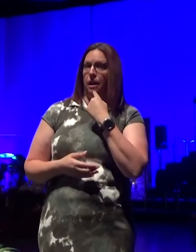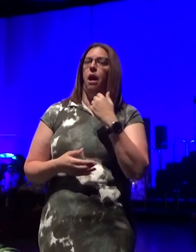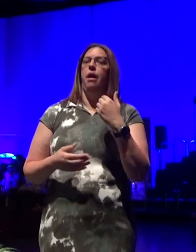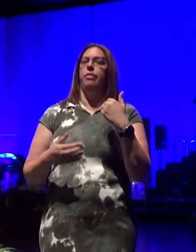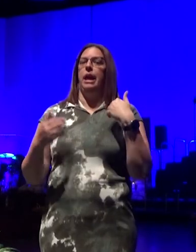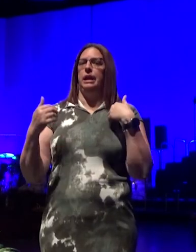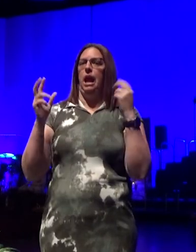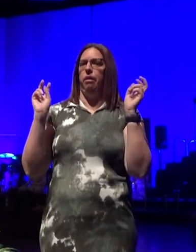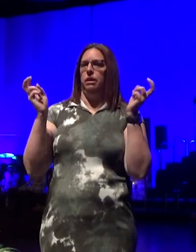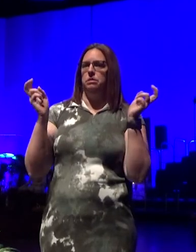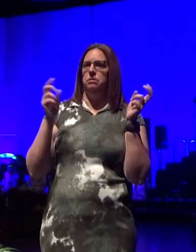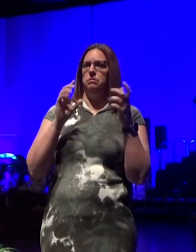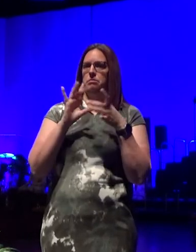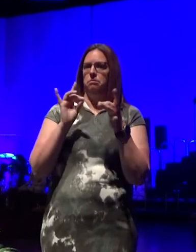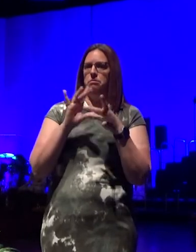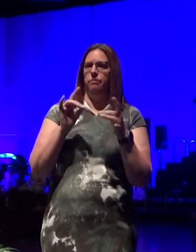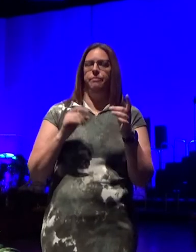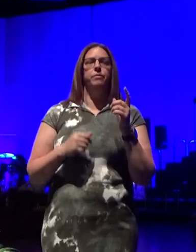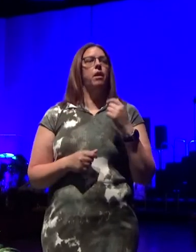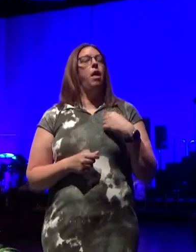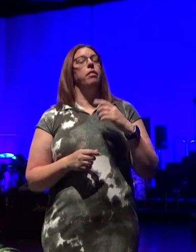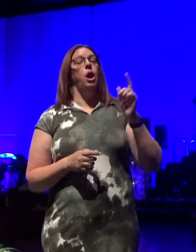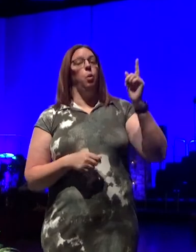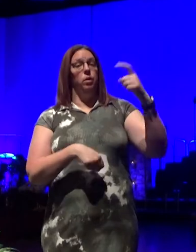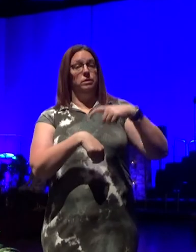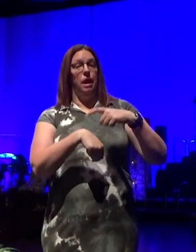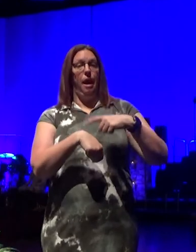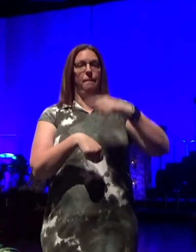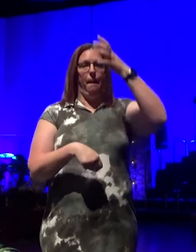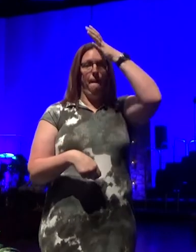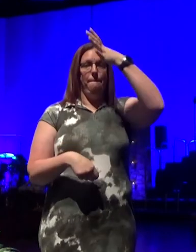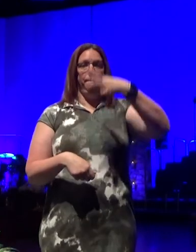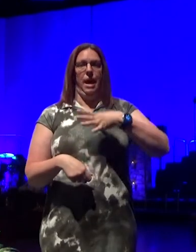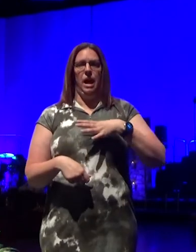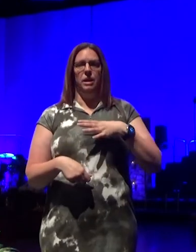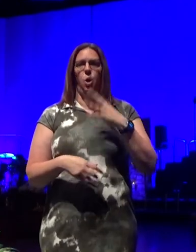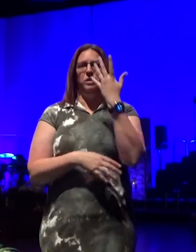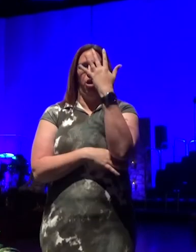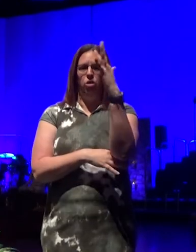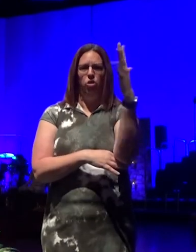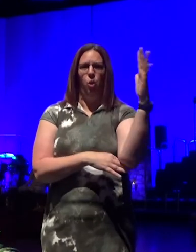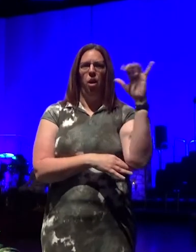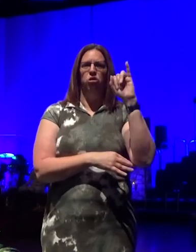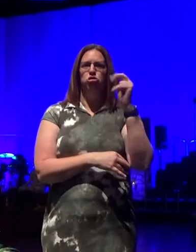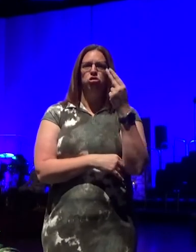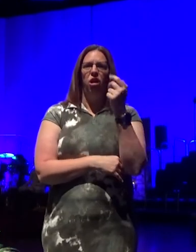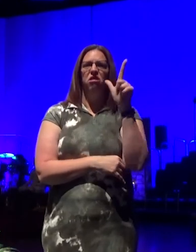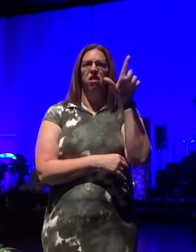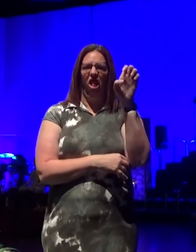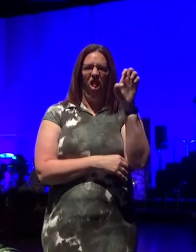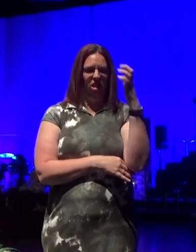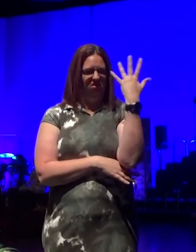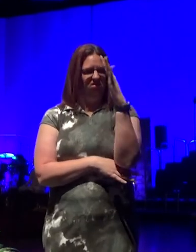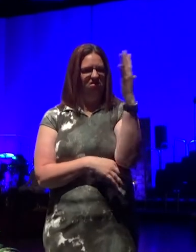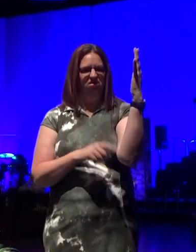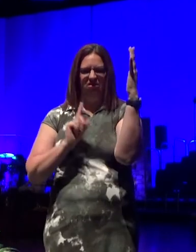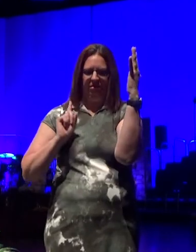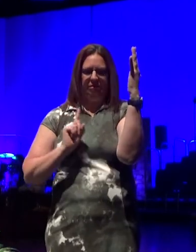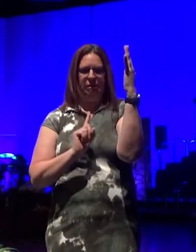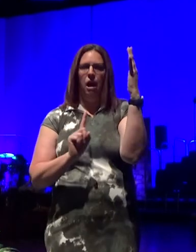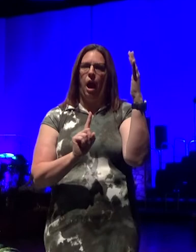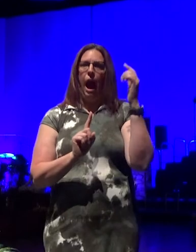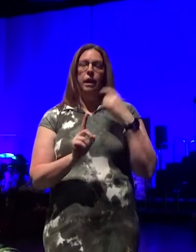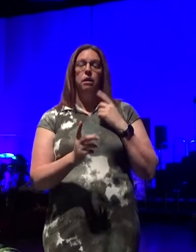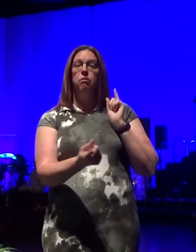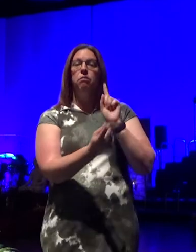man who was making his way through the jungle, and he encountered a man-eating tiger. So